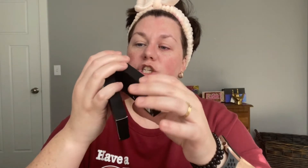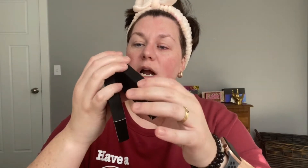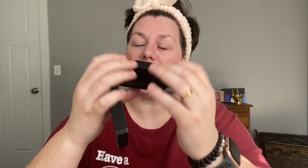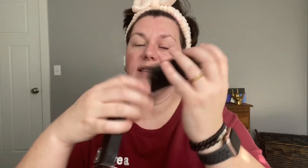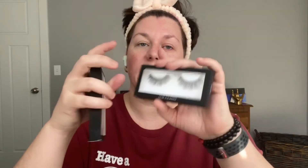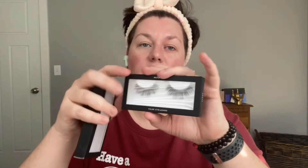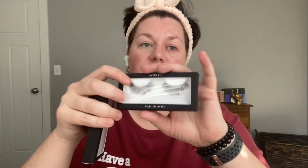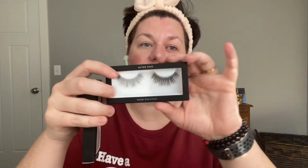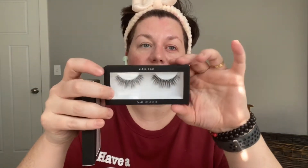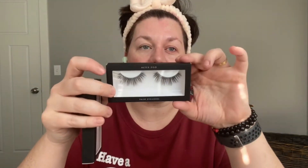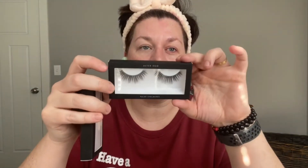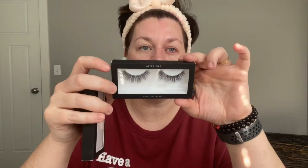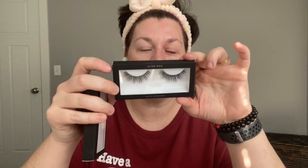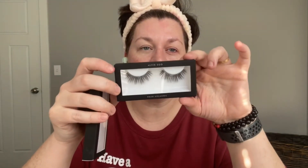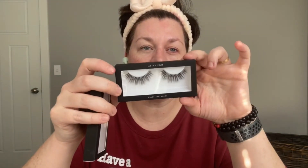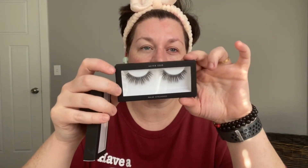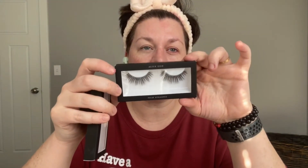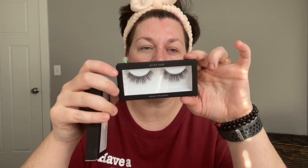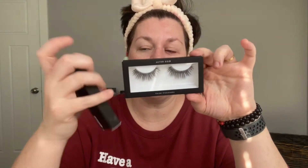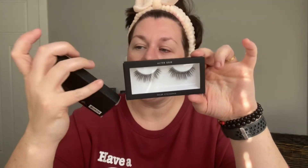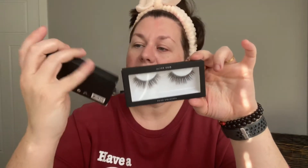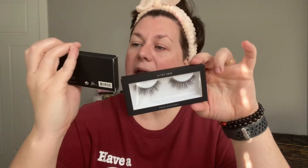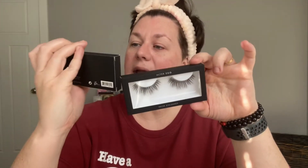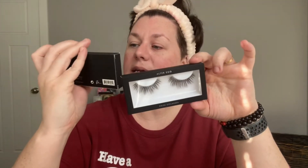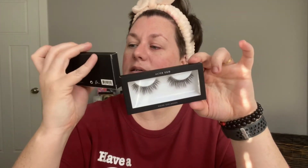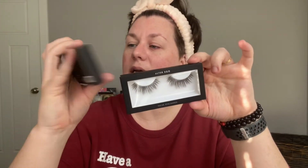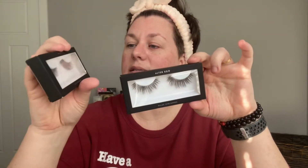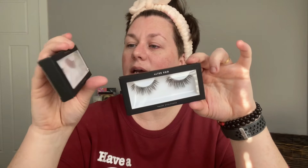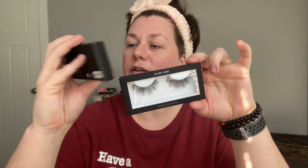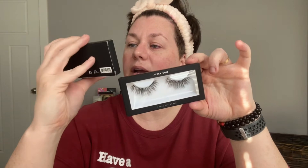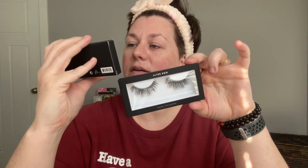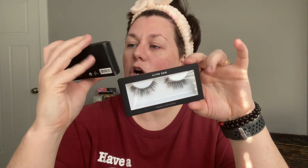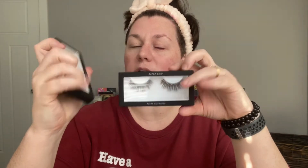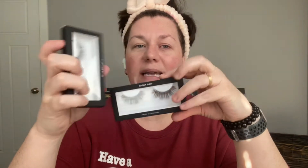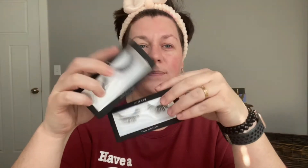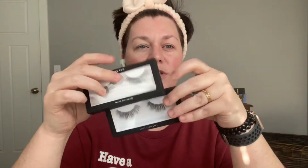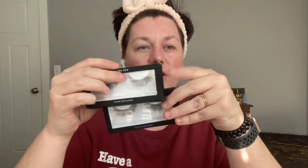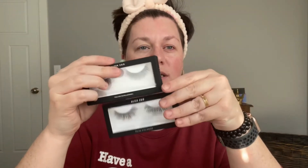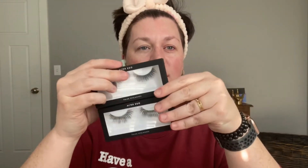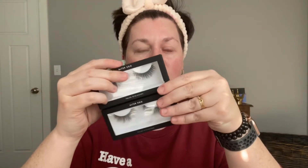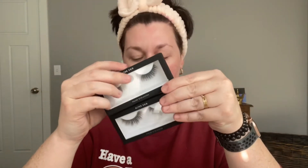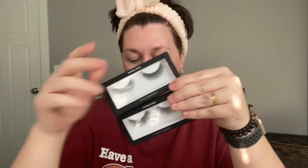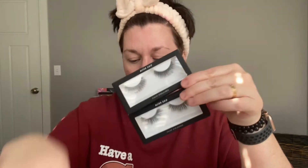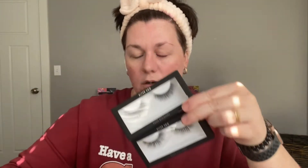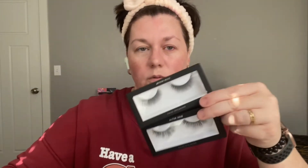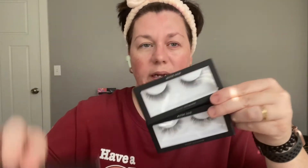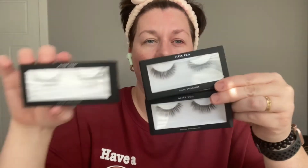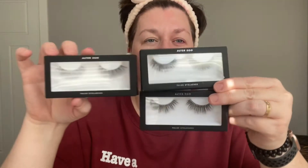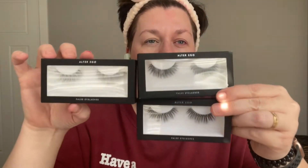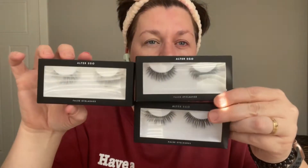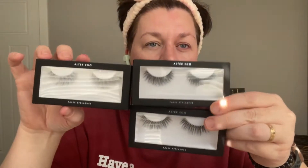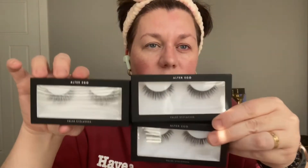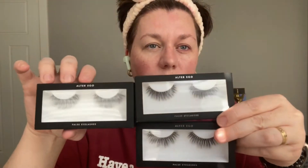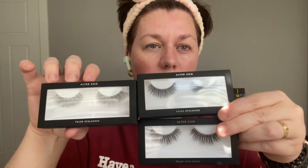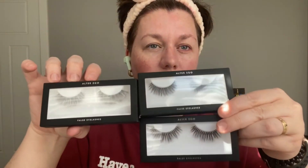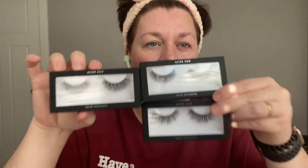to try their Flare style and a style they have called Hipster. So we can kind of hold